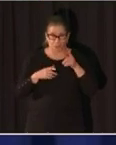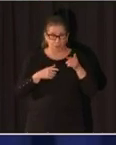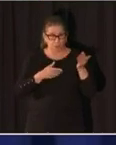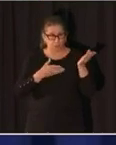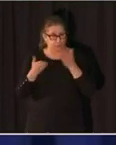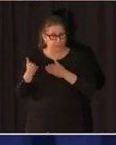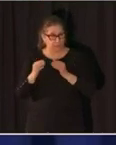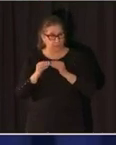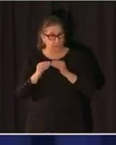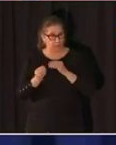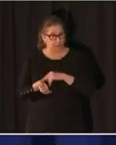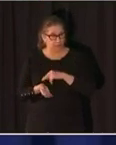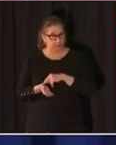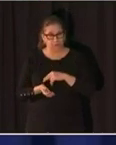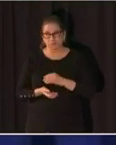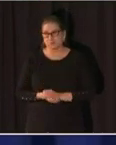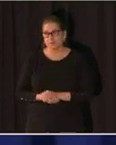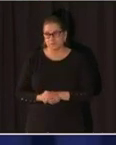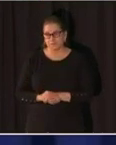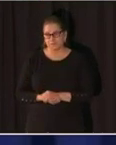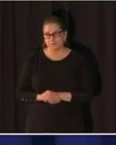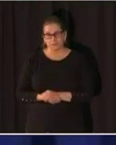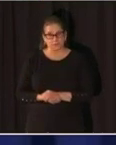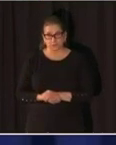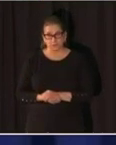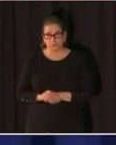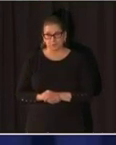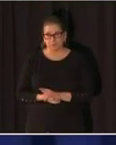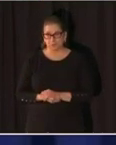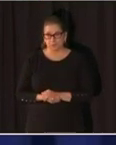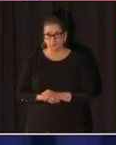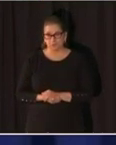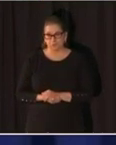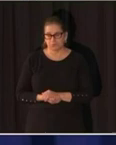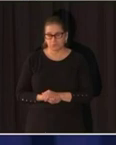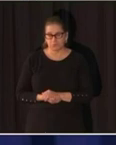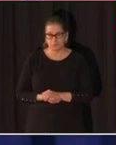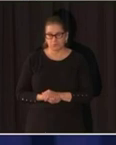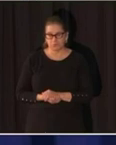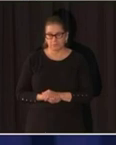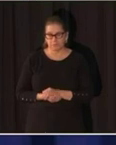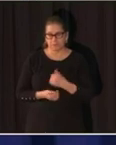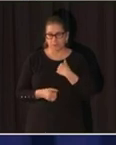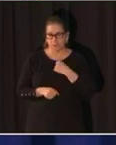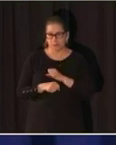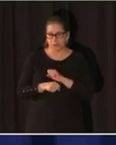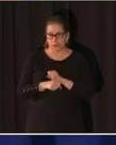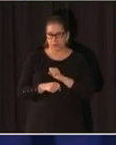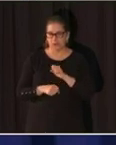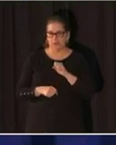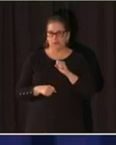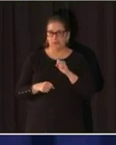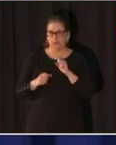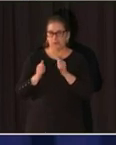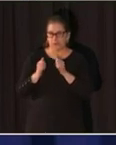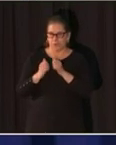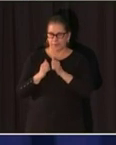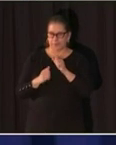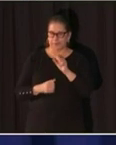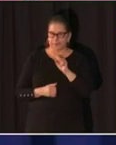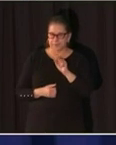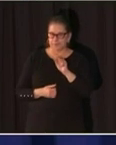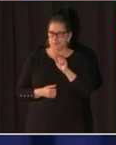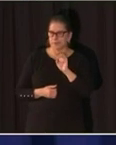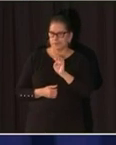personnel out okay? We have worked directly with the leadership of St. Elizabeth's to ensure that they